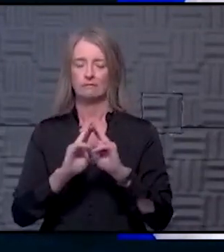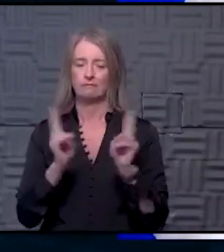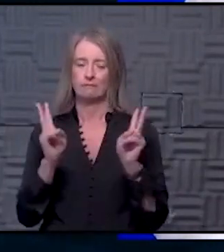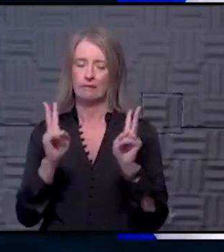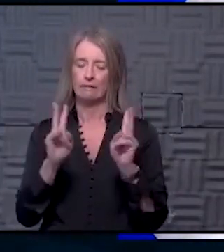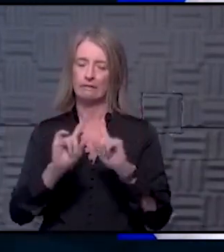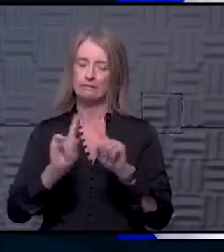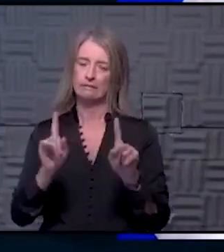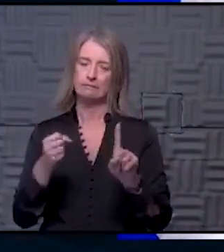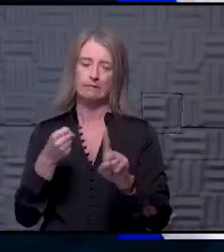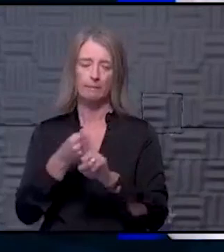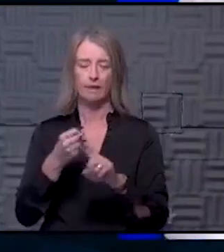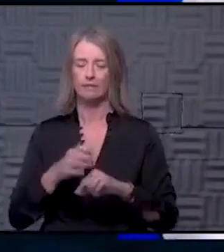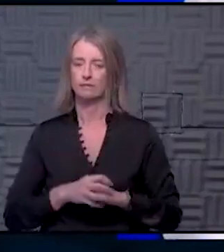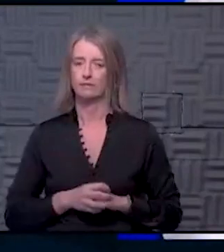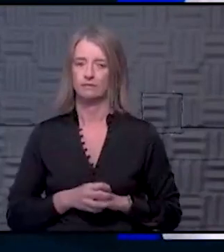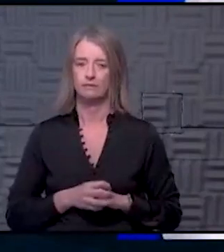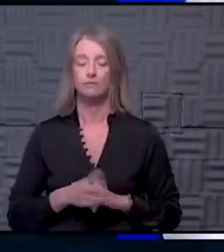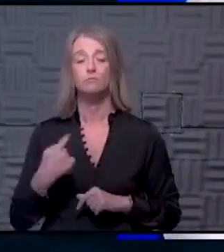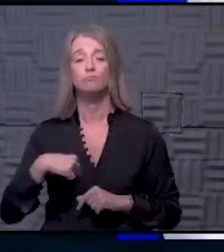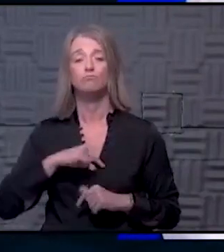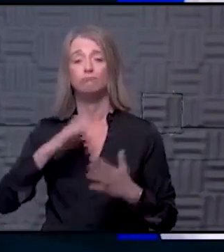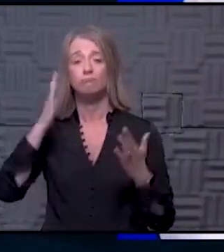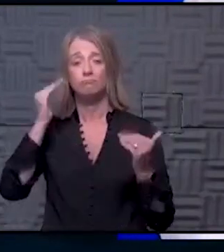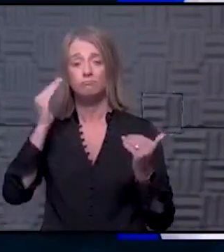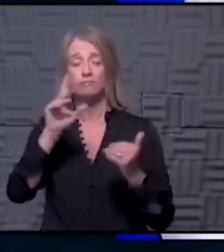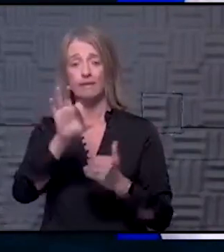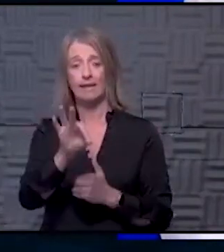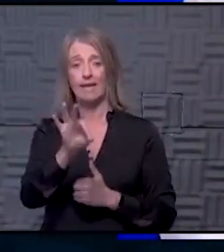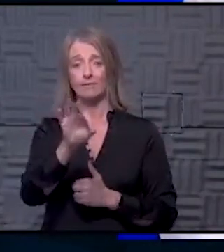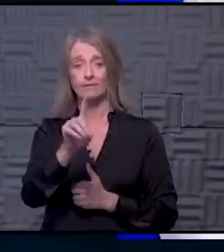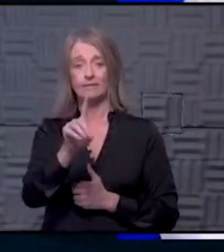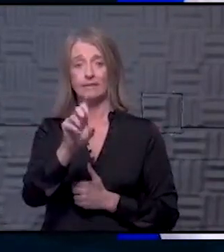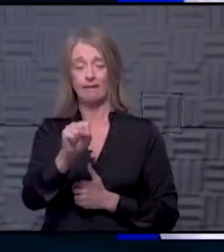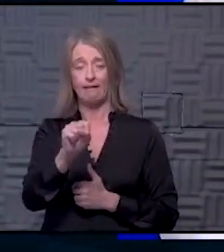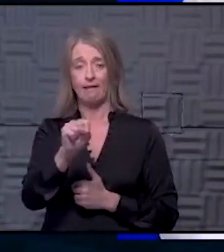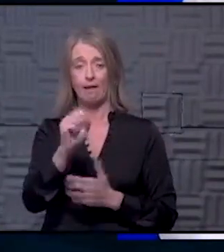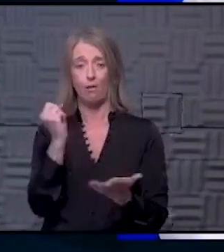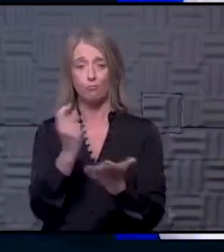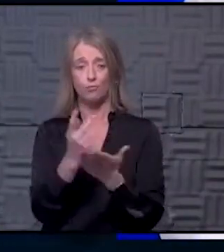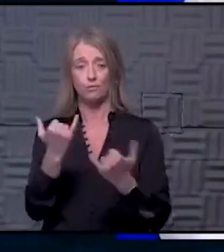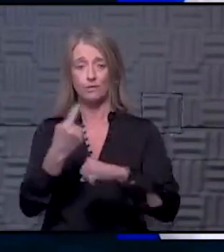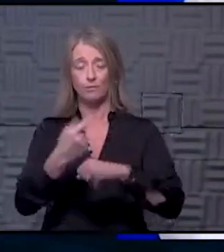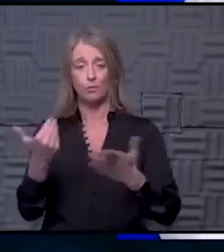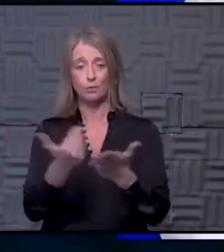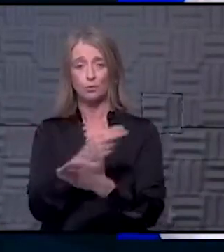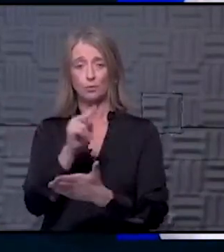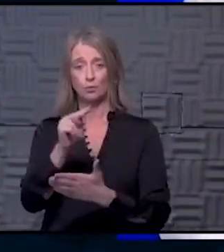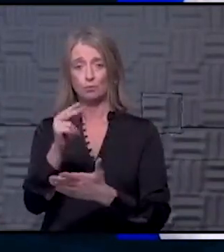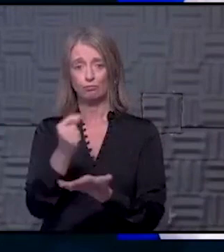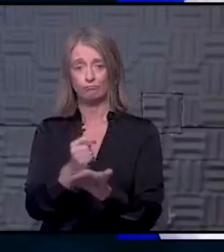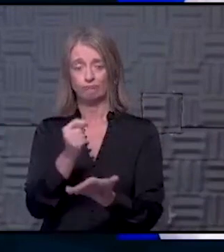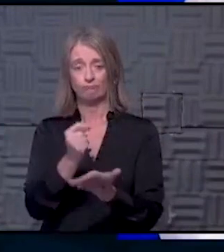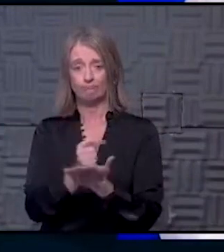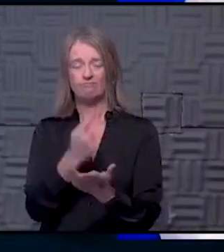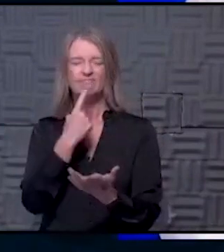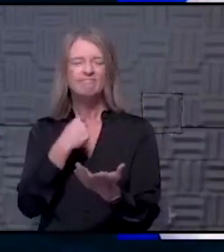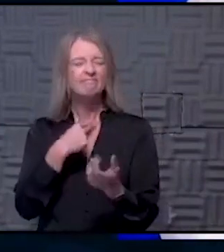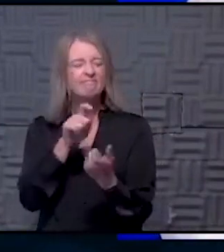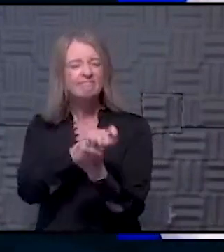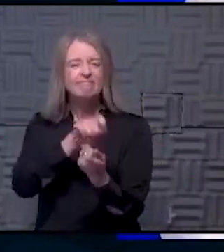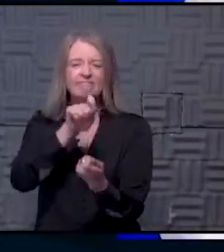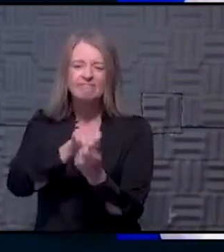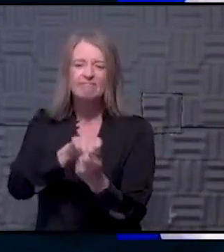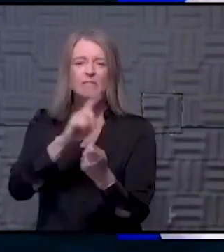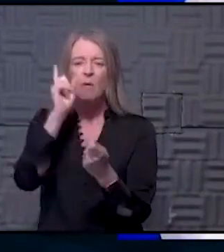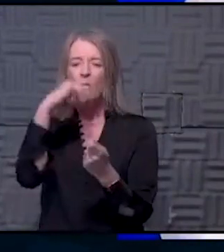impact. So we expect an FDA approval today of a new treatment. Tell us exactly what that is, how it